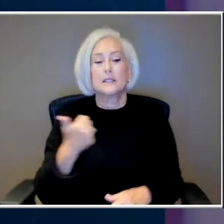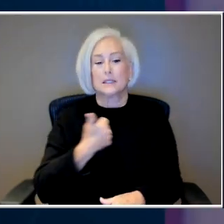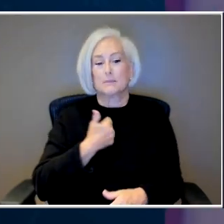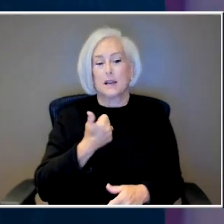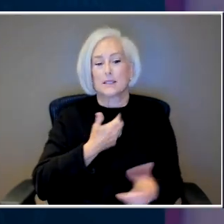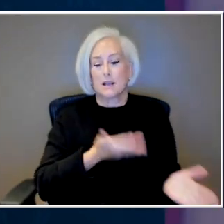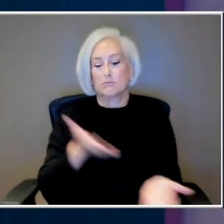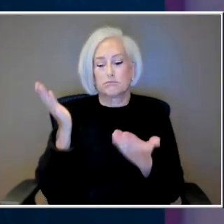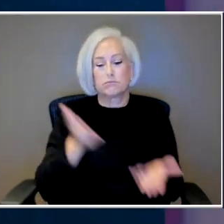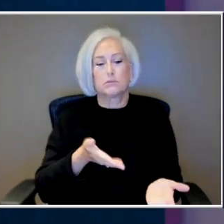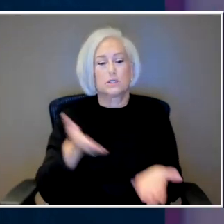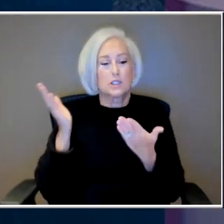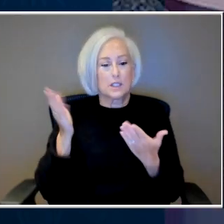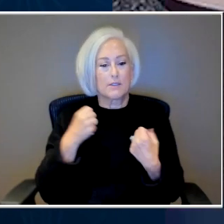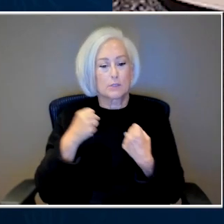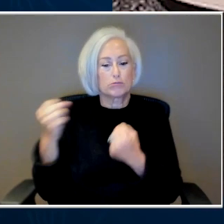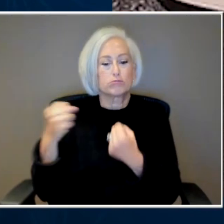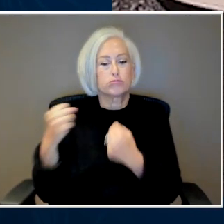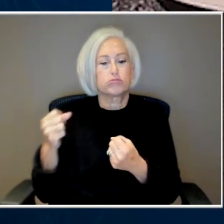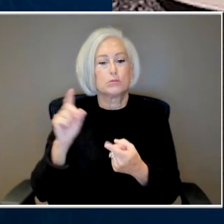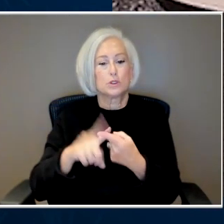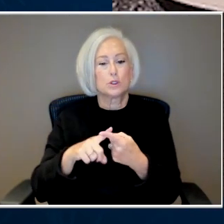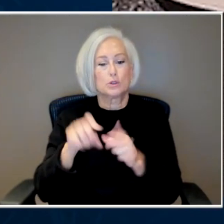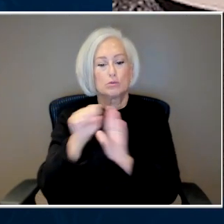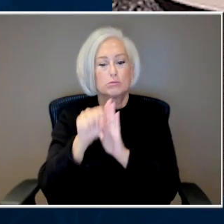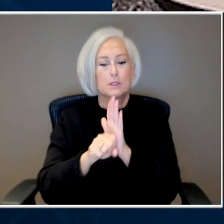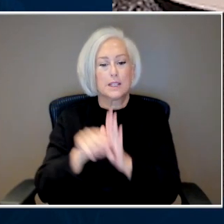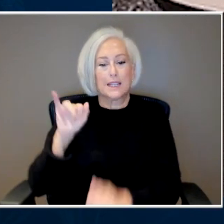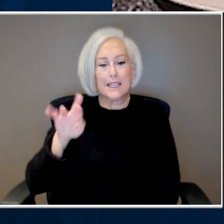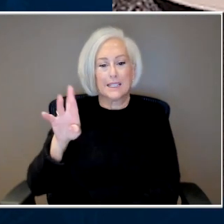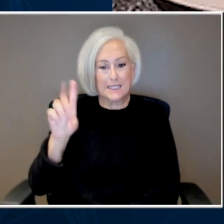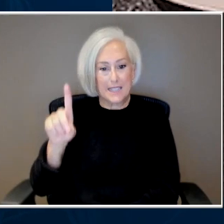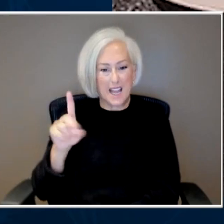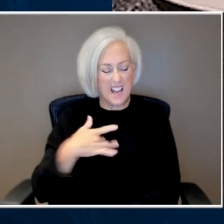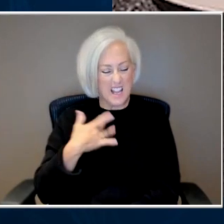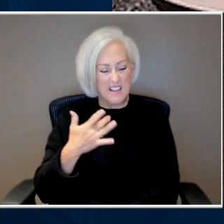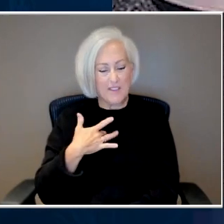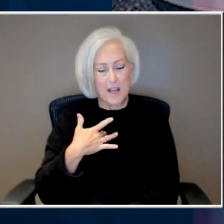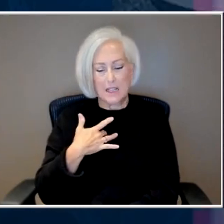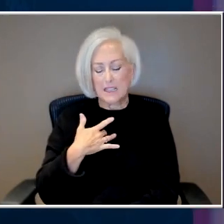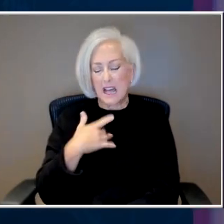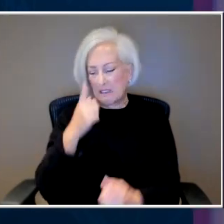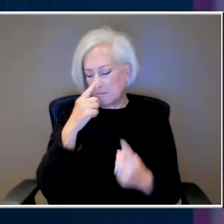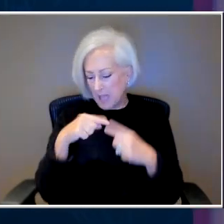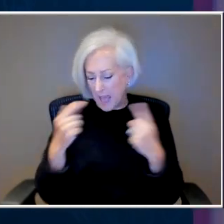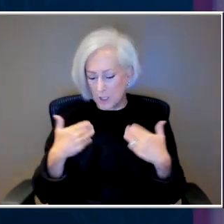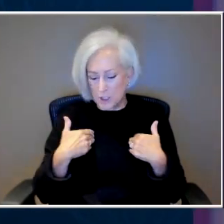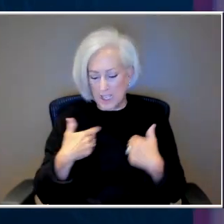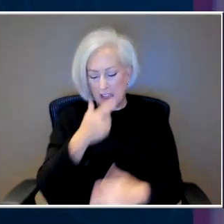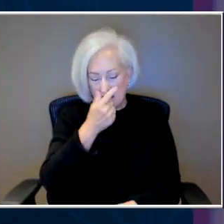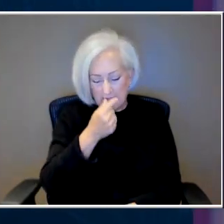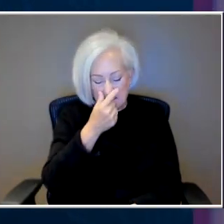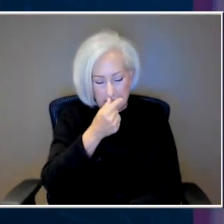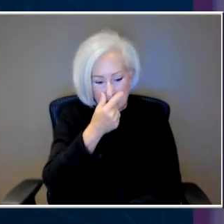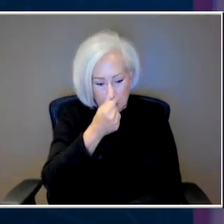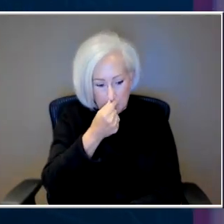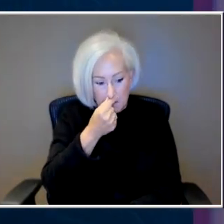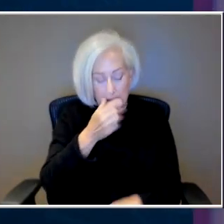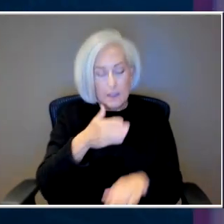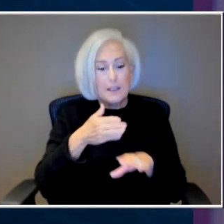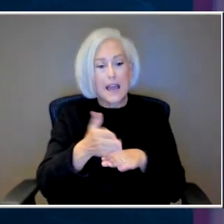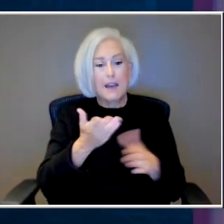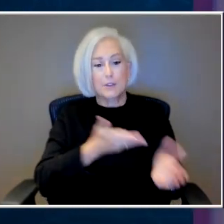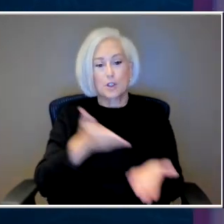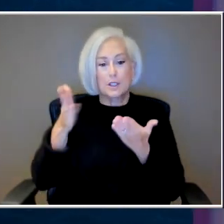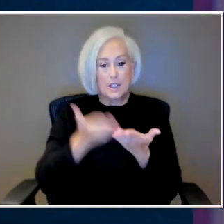Indiana, and I felt like I had allergies, and after the delivery, I just started to get really